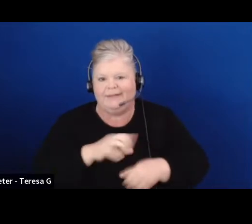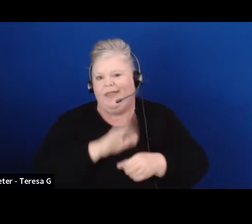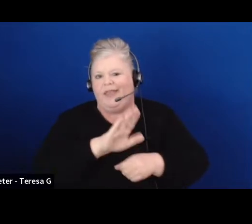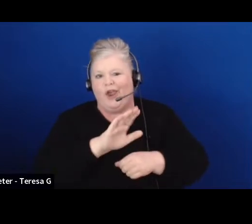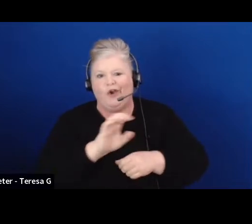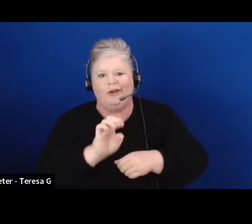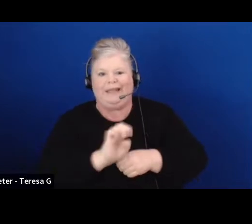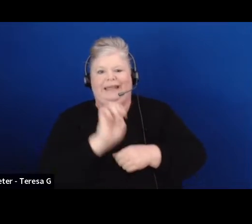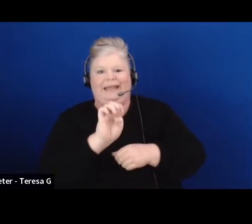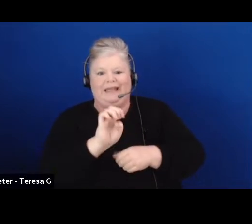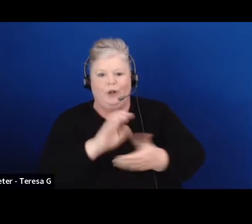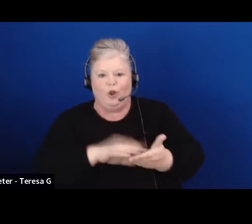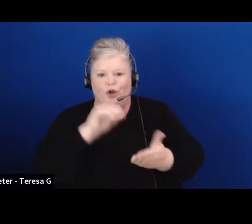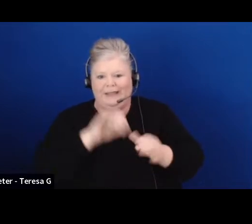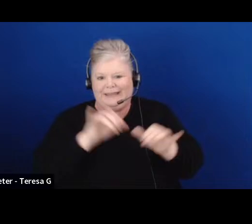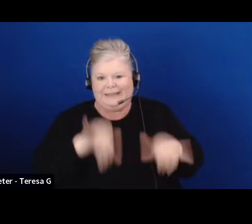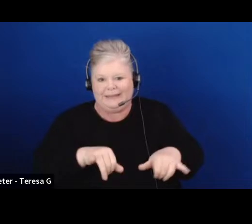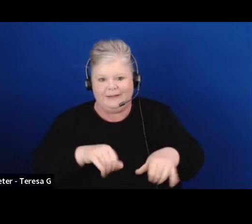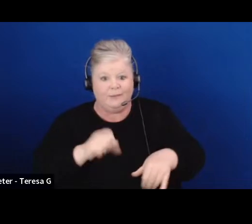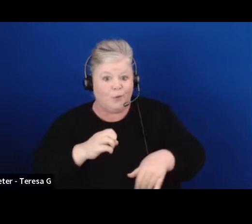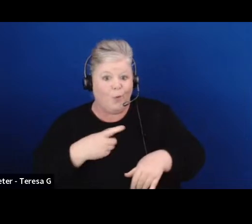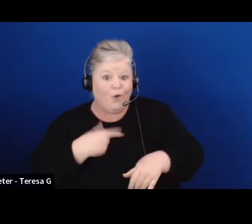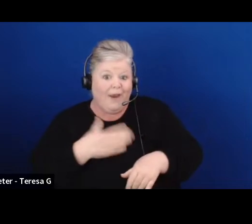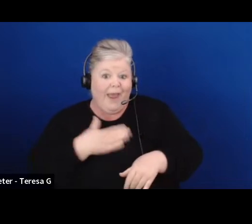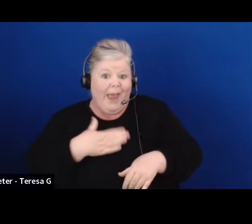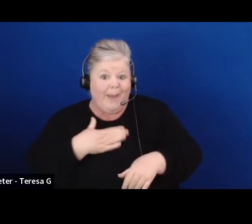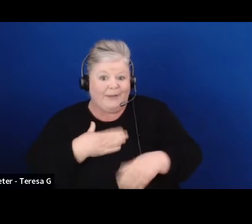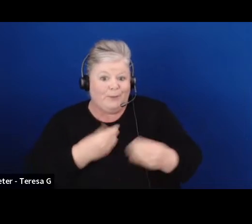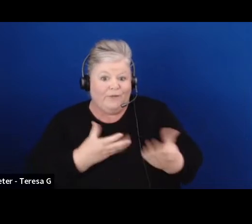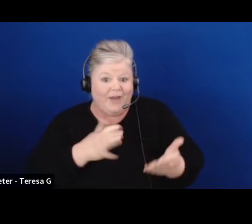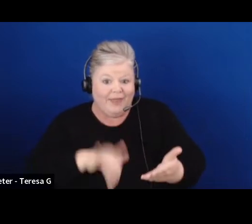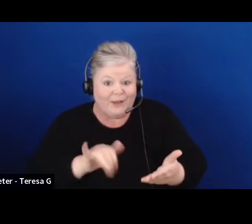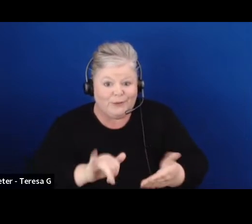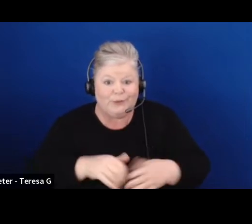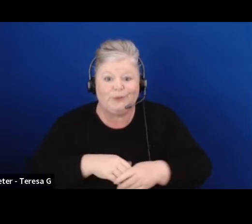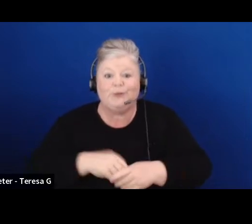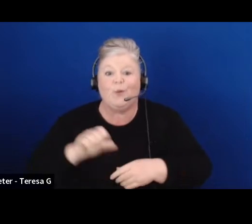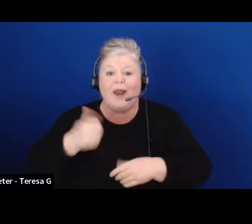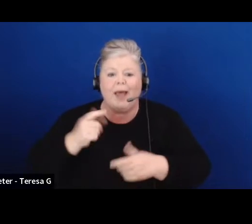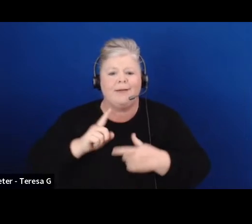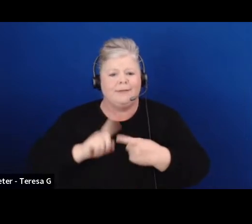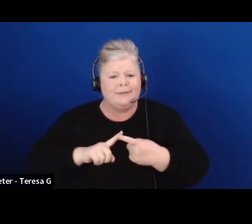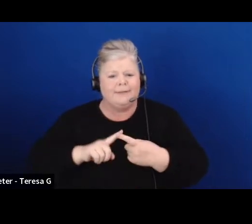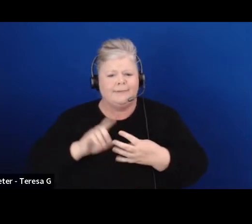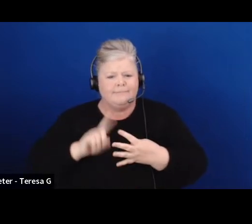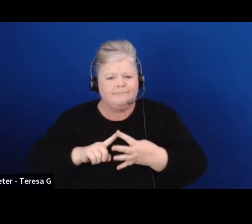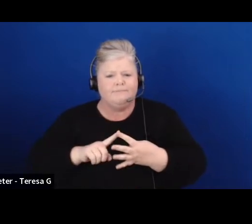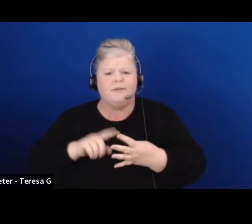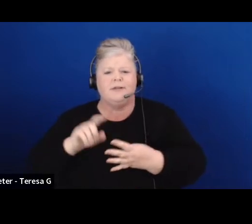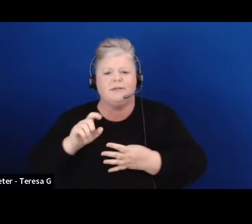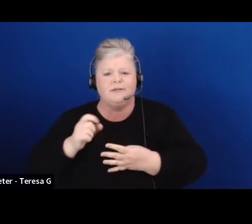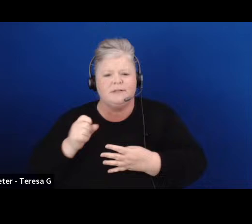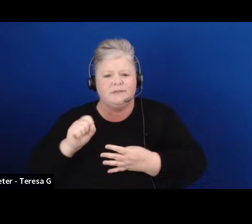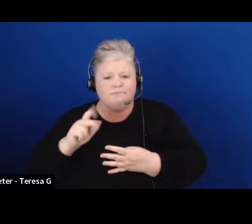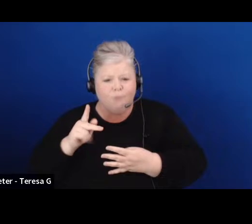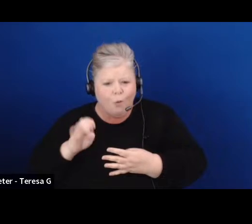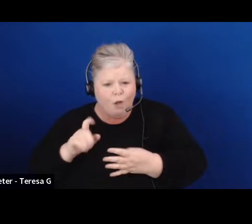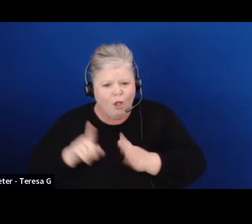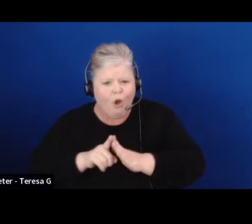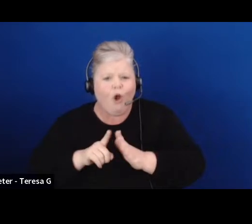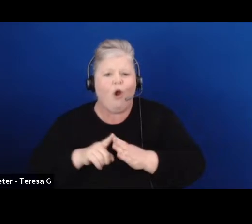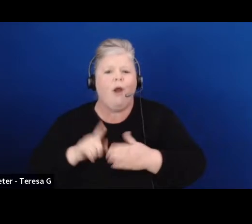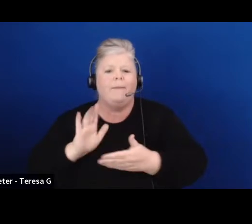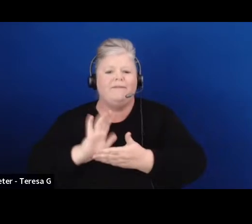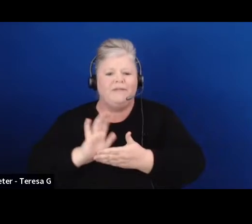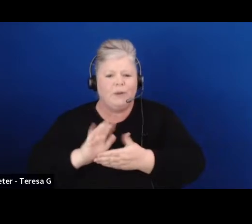So, but we're really glad to be able to get that out to those folks. So let's see what else. Smoke alarm walk, video